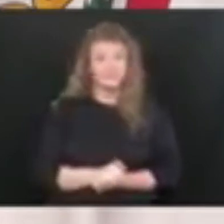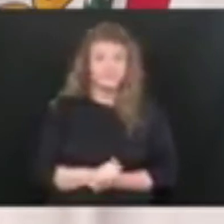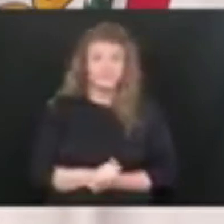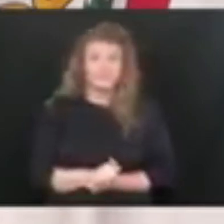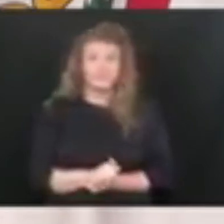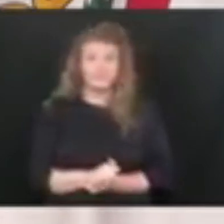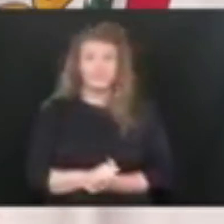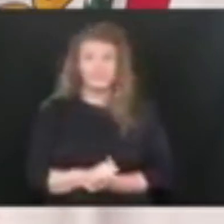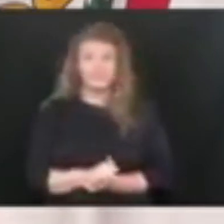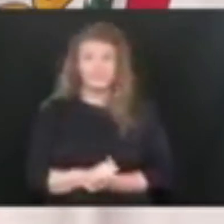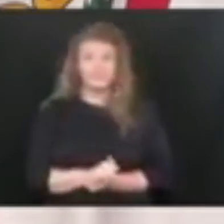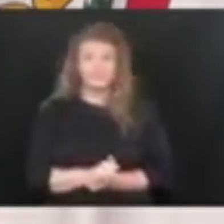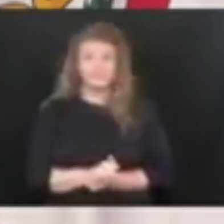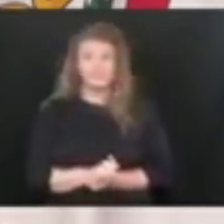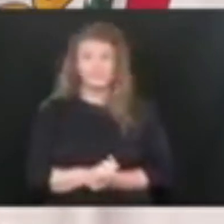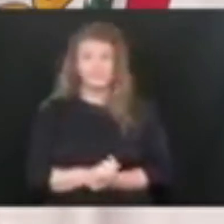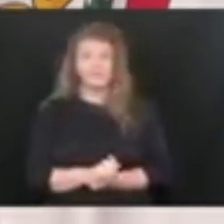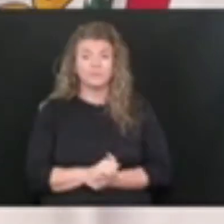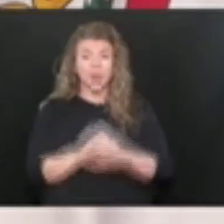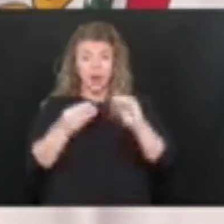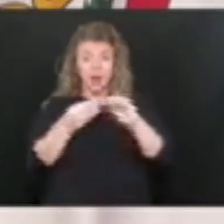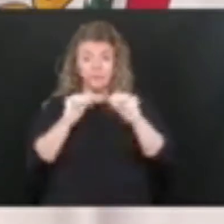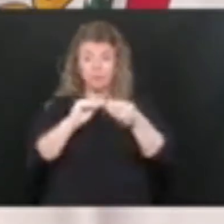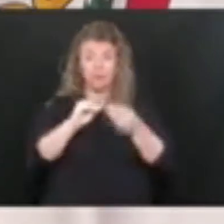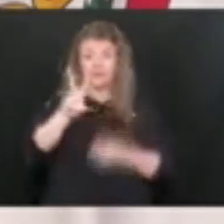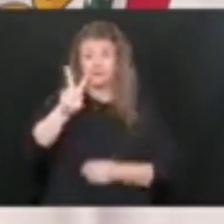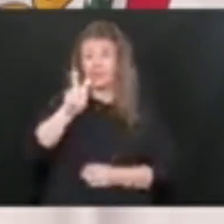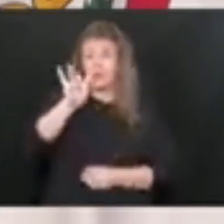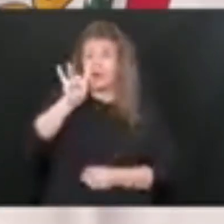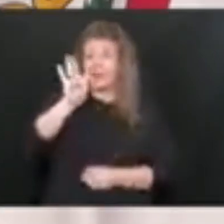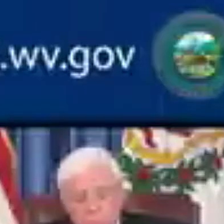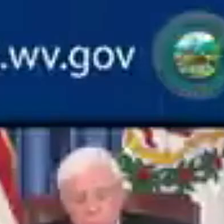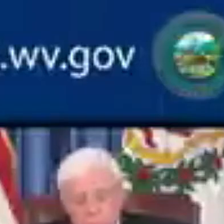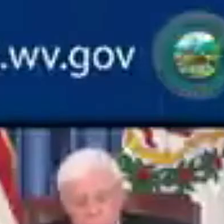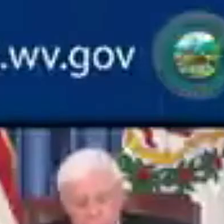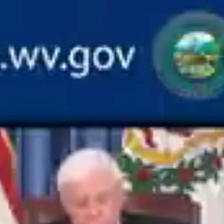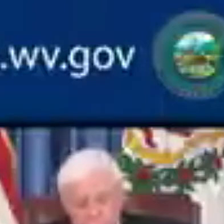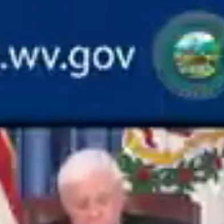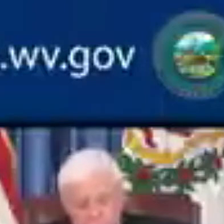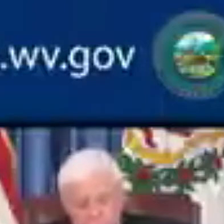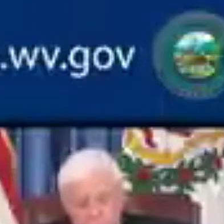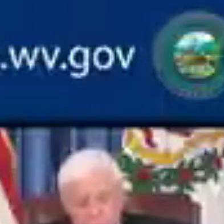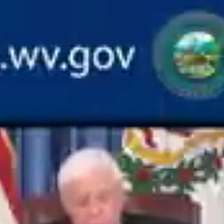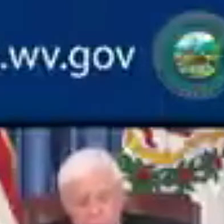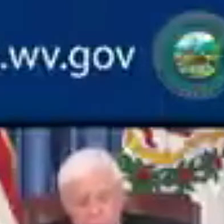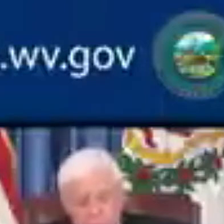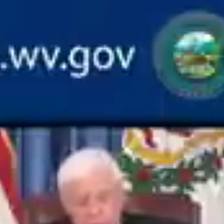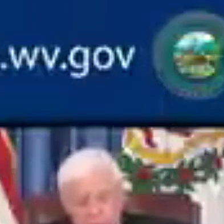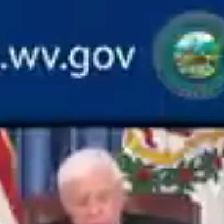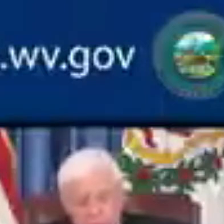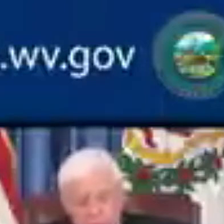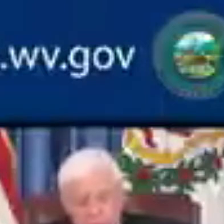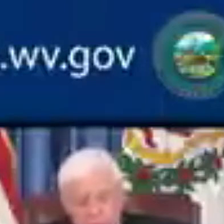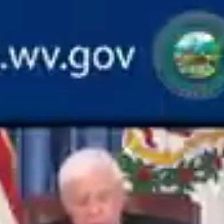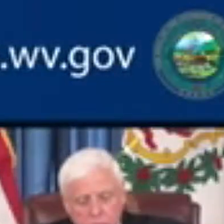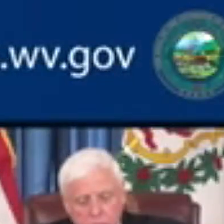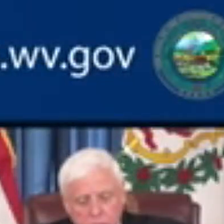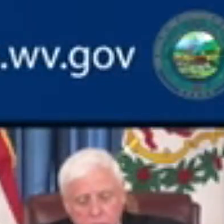Our numbers, we have 289 new positives. We've not tested much, you know, over the